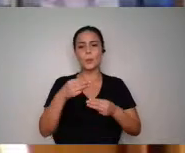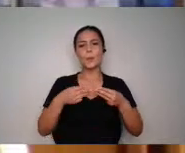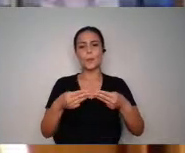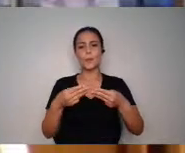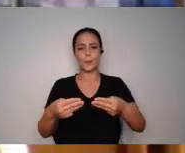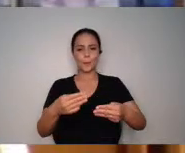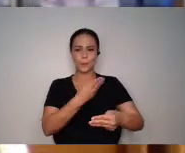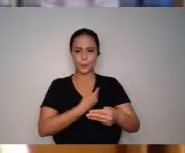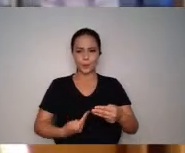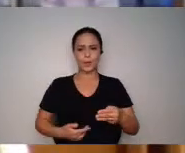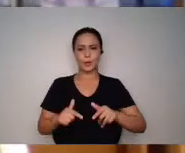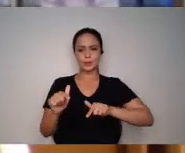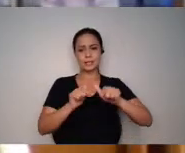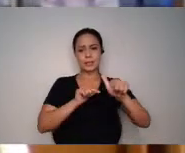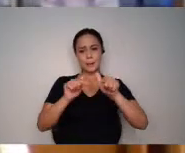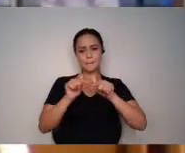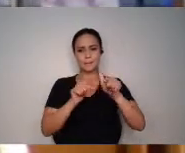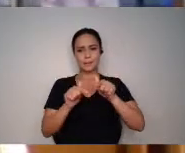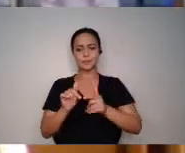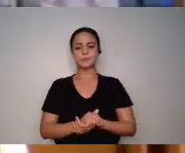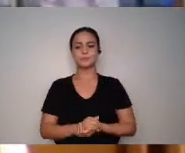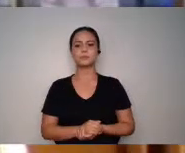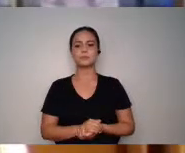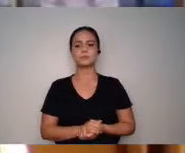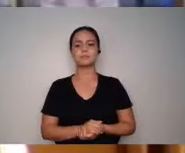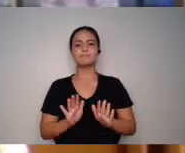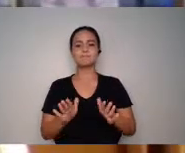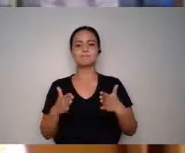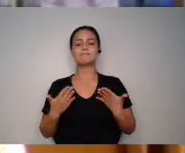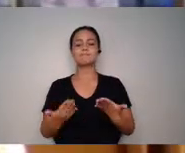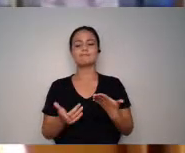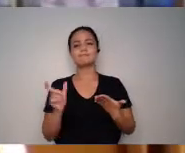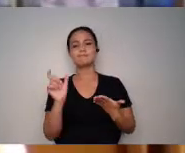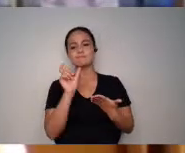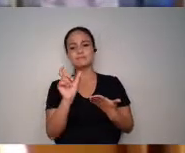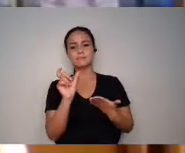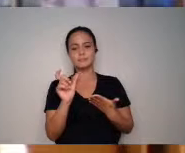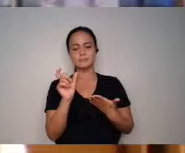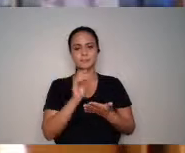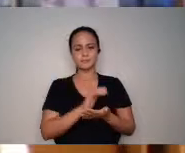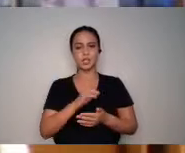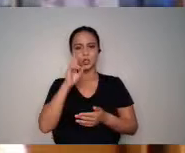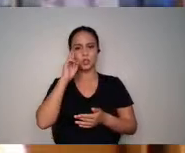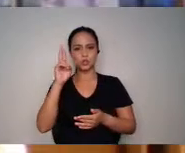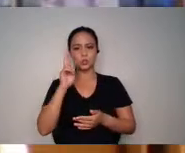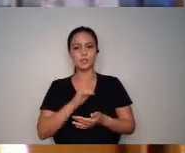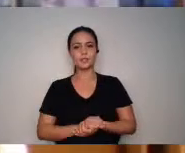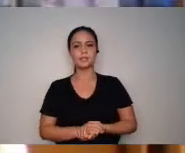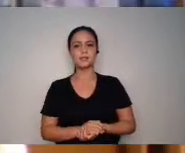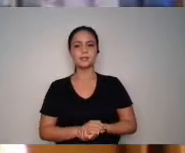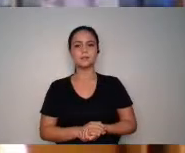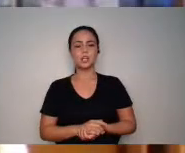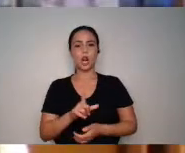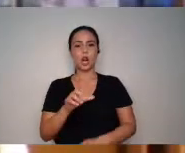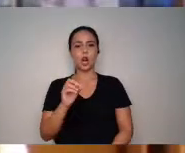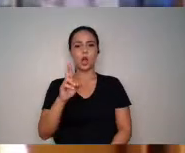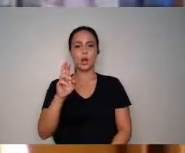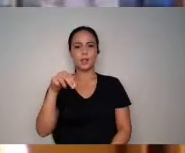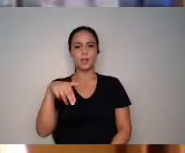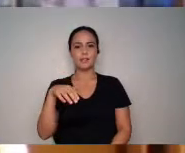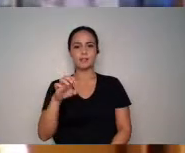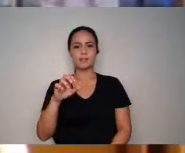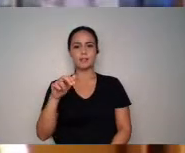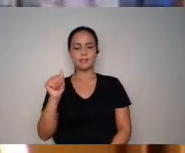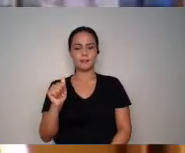on behalf of the prosecution service of Labor Prosecution Service. And now I'll pass the floor to